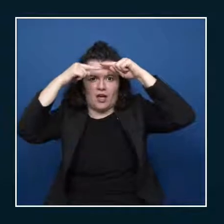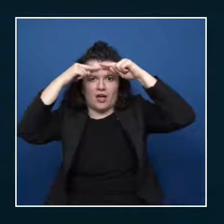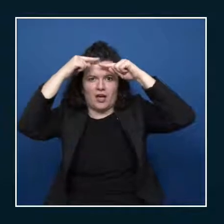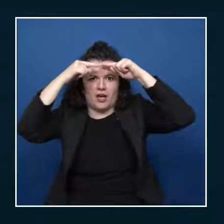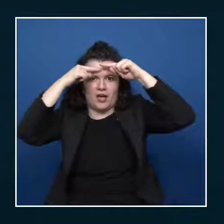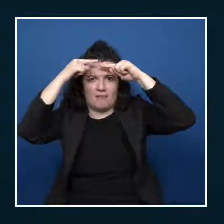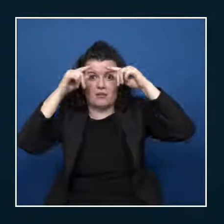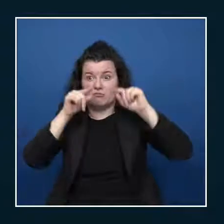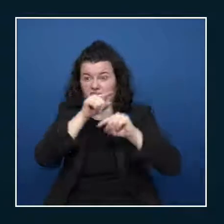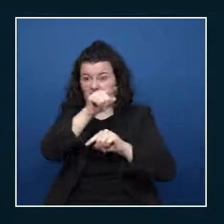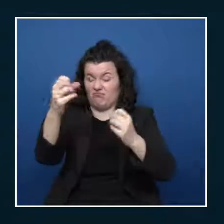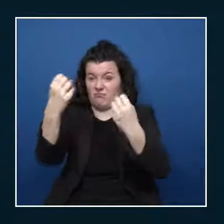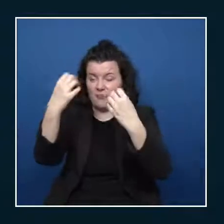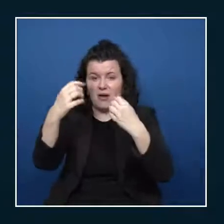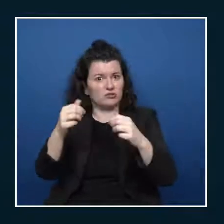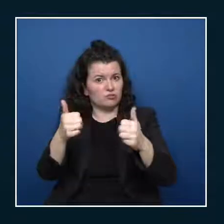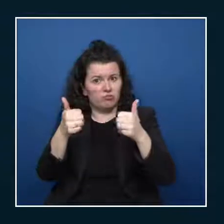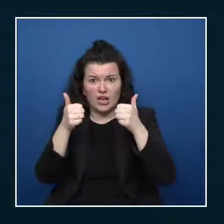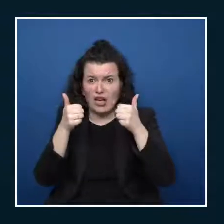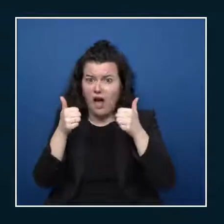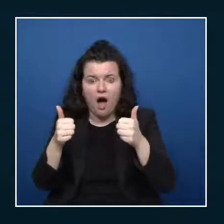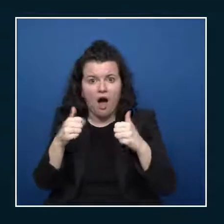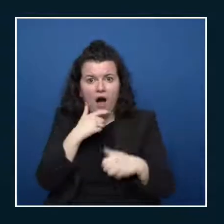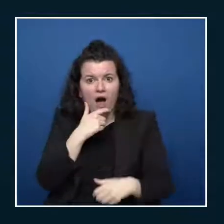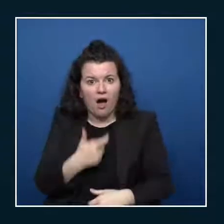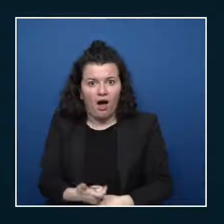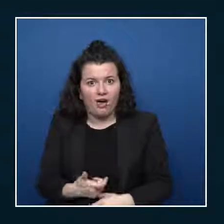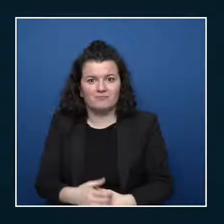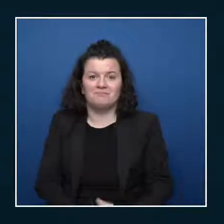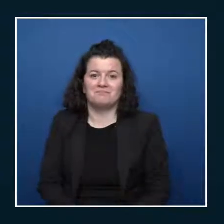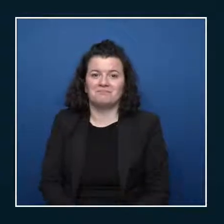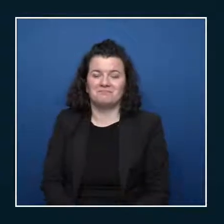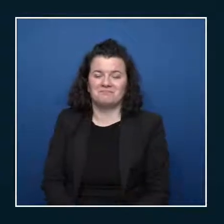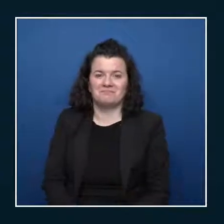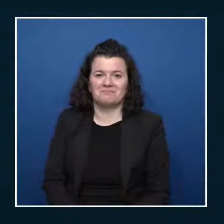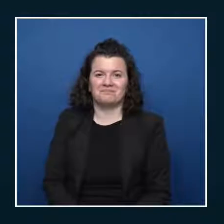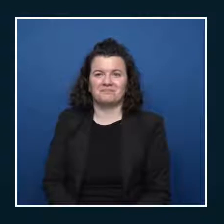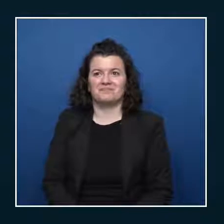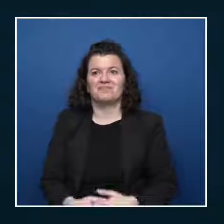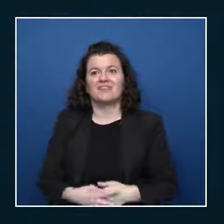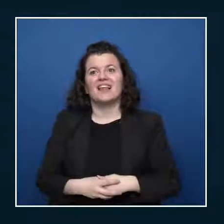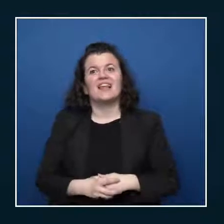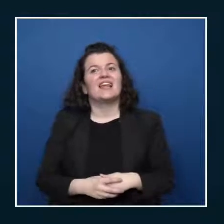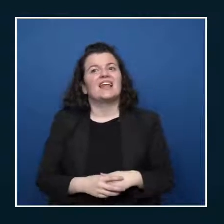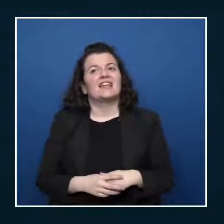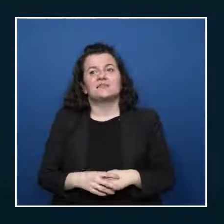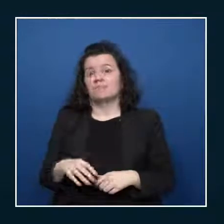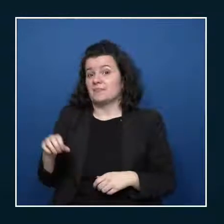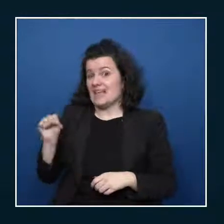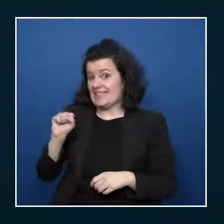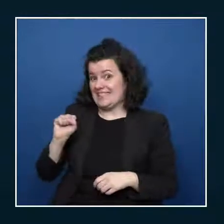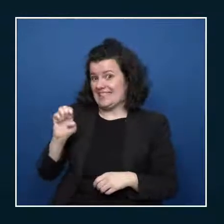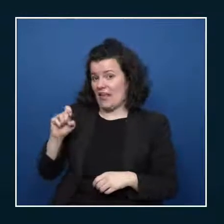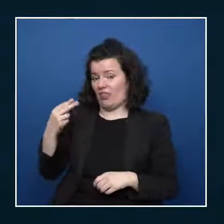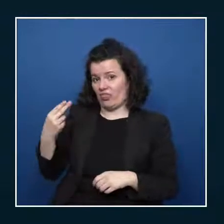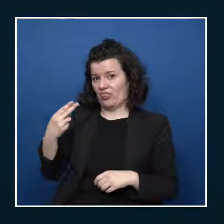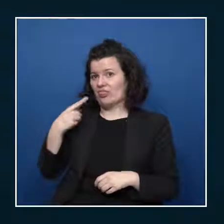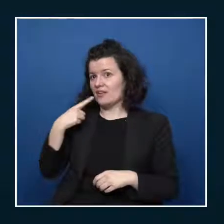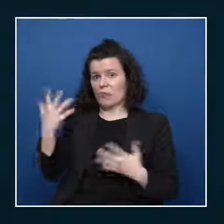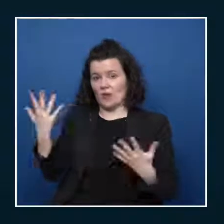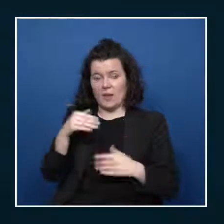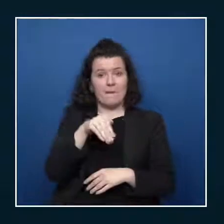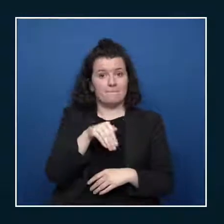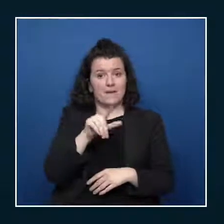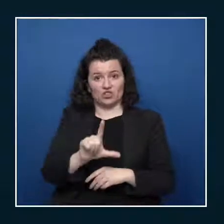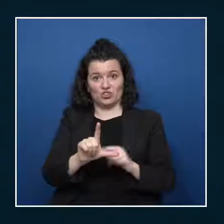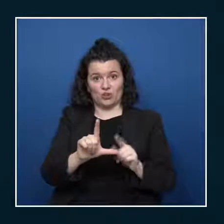stuff that is coming our way. Yeah, I think we should be clear that make no mistake, machine learning is